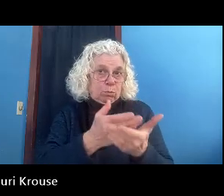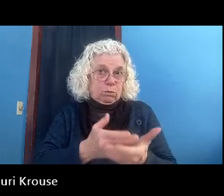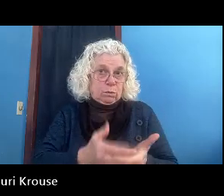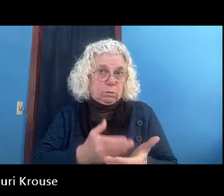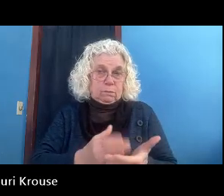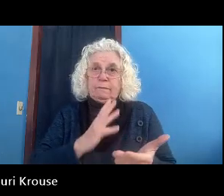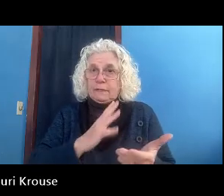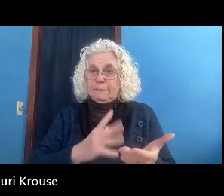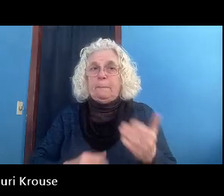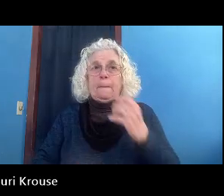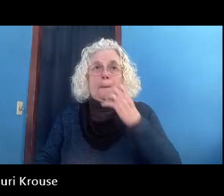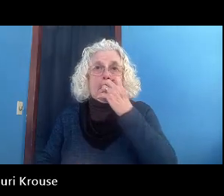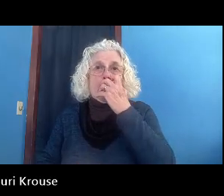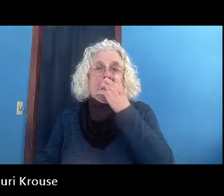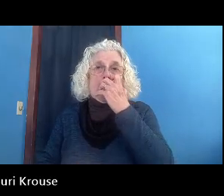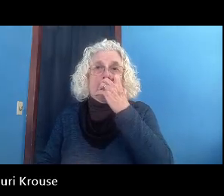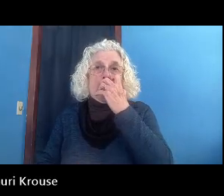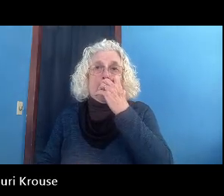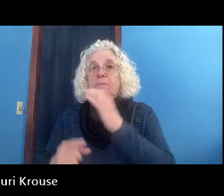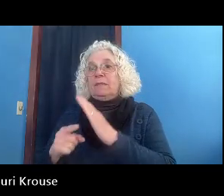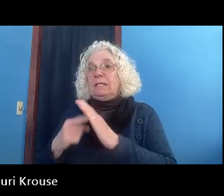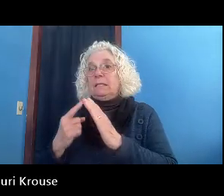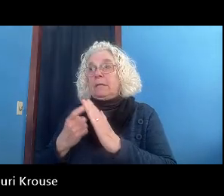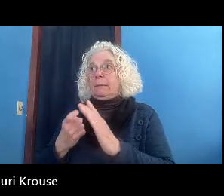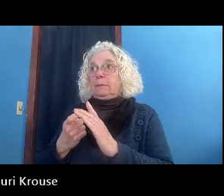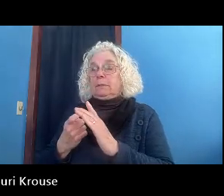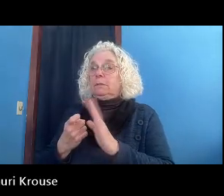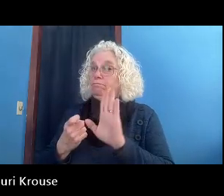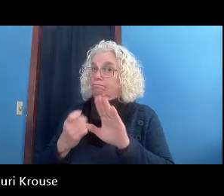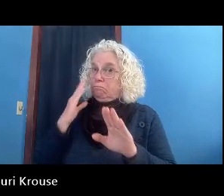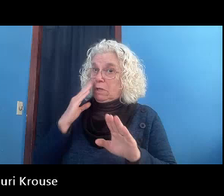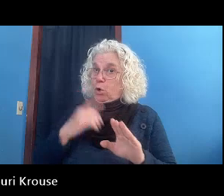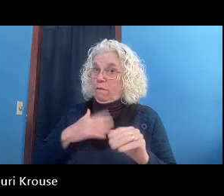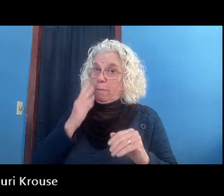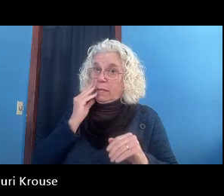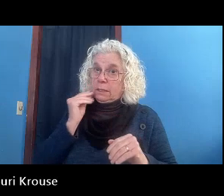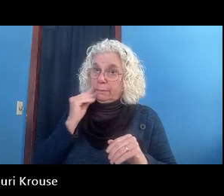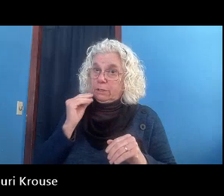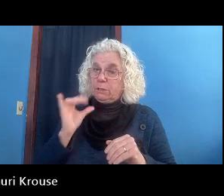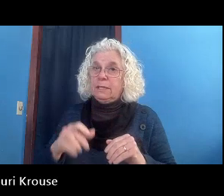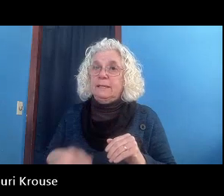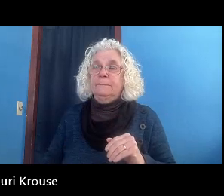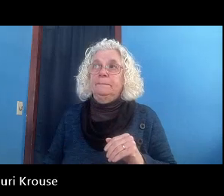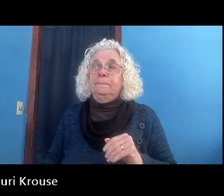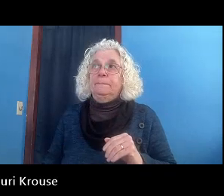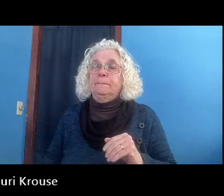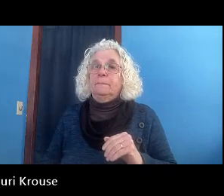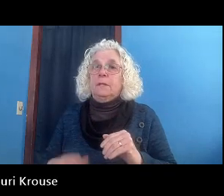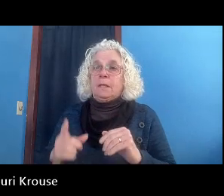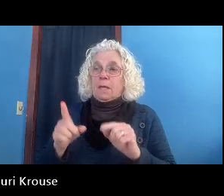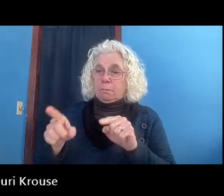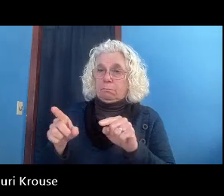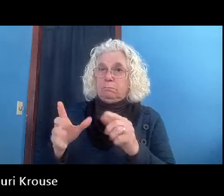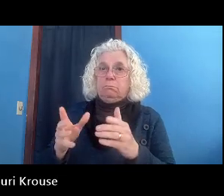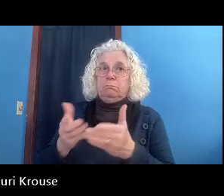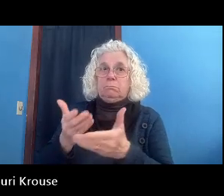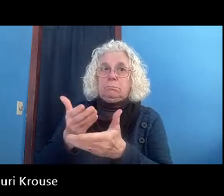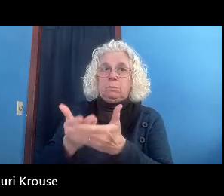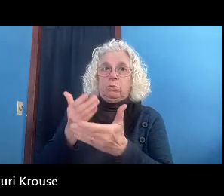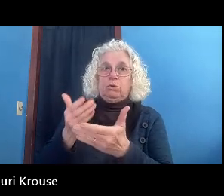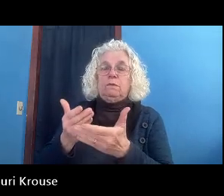of times, and I know this from personal past experience, when we are finally approved, like, yep, there's acknowledgement we have